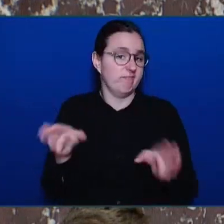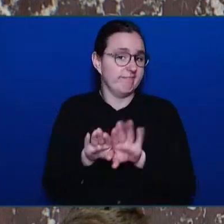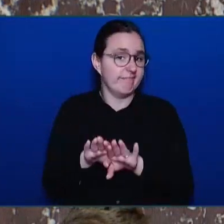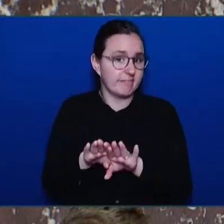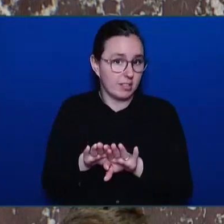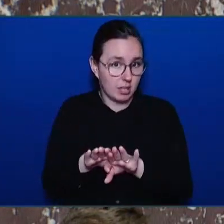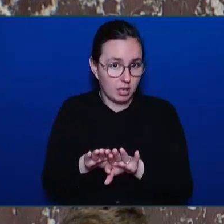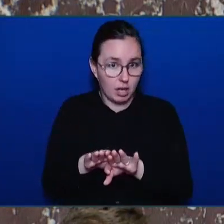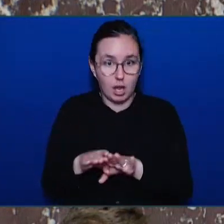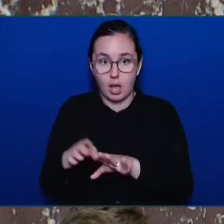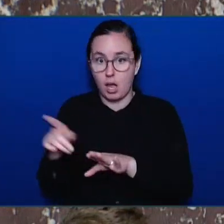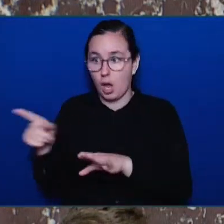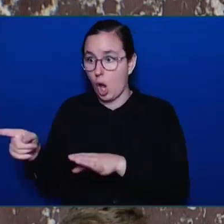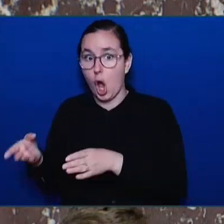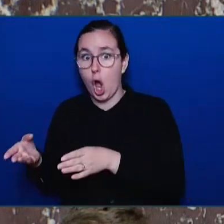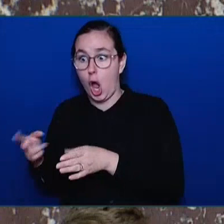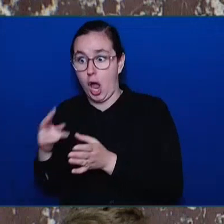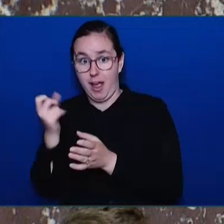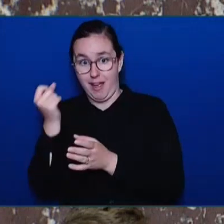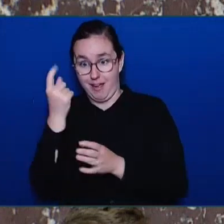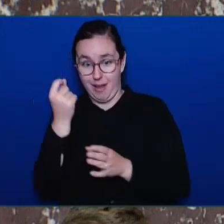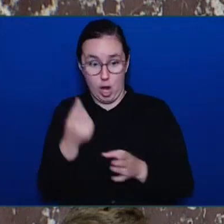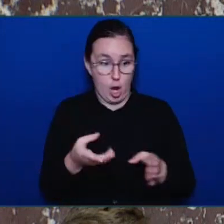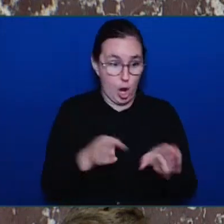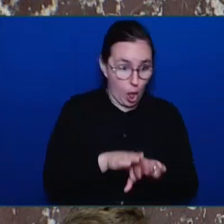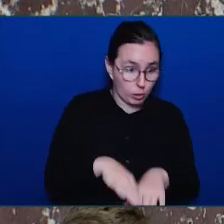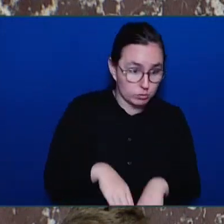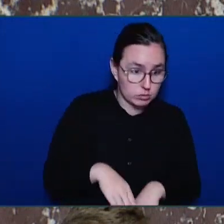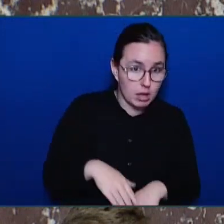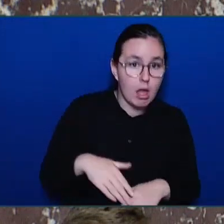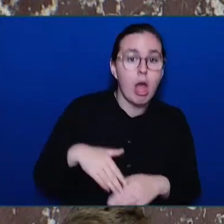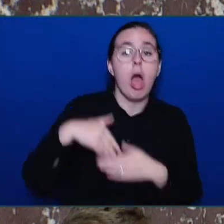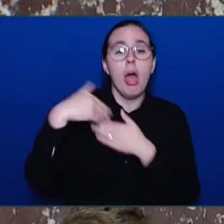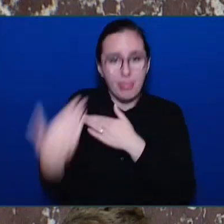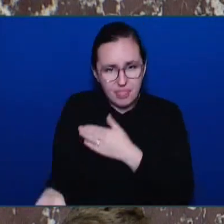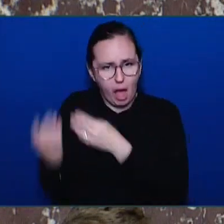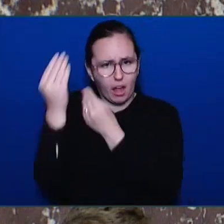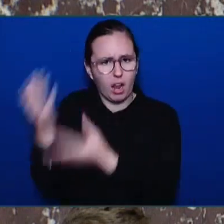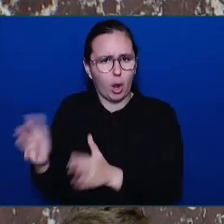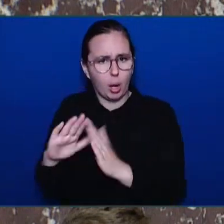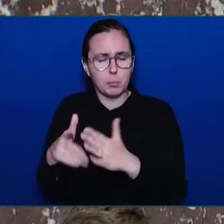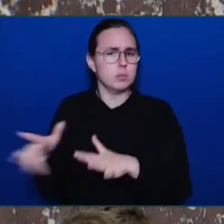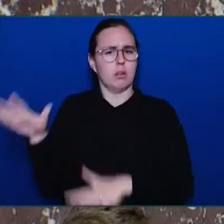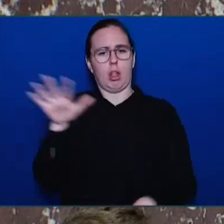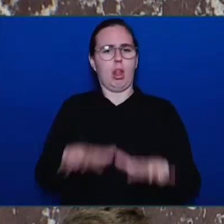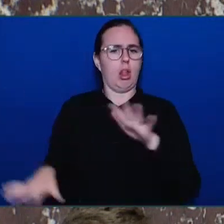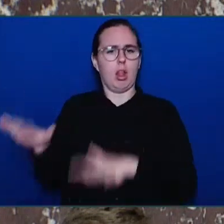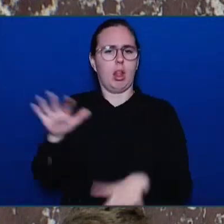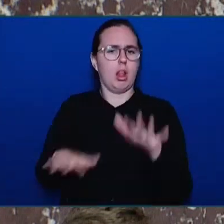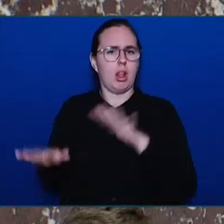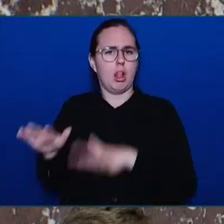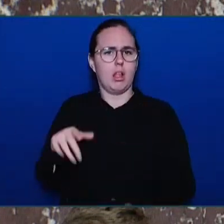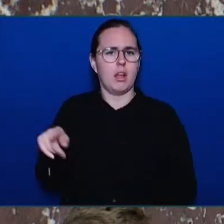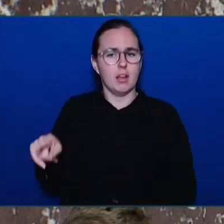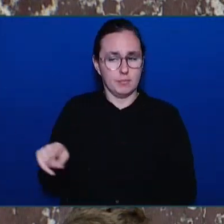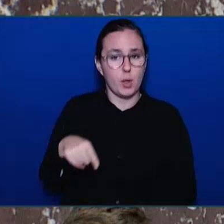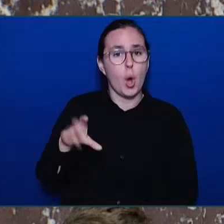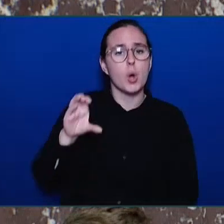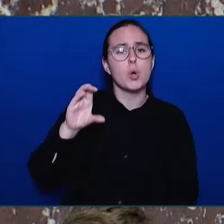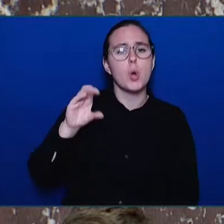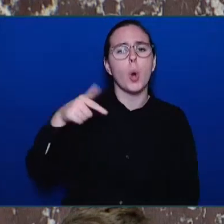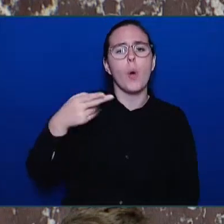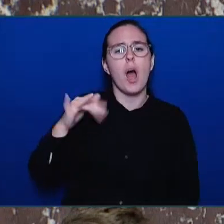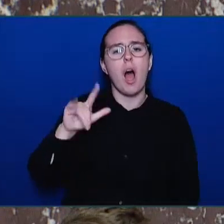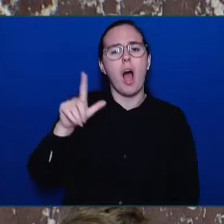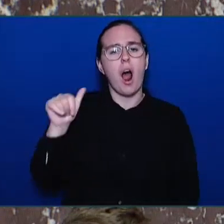Speaker, yesterday, the Coquihalla between Kamloops and Merritt was a nightmare. It was bad enough when I drove down on a Monday. It